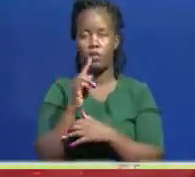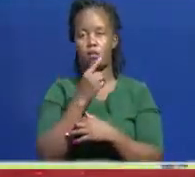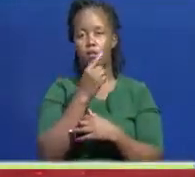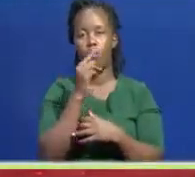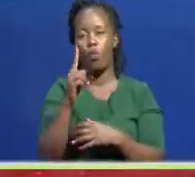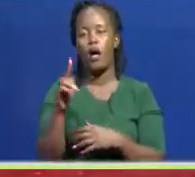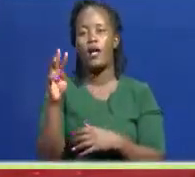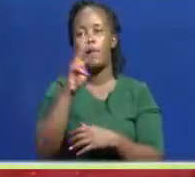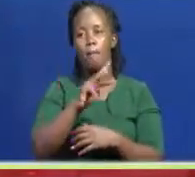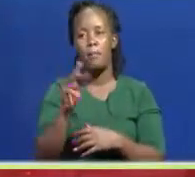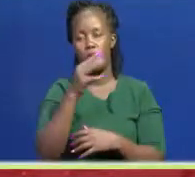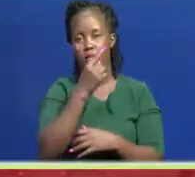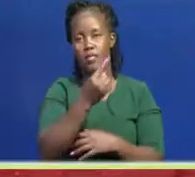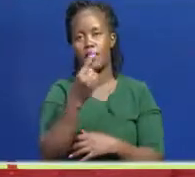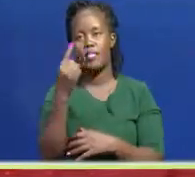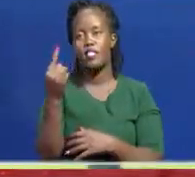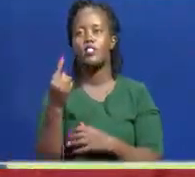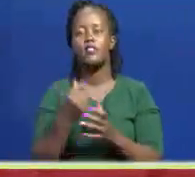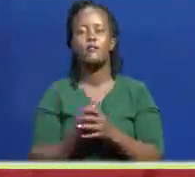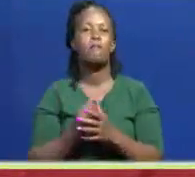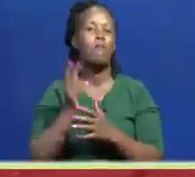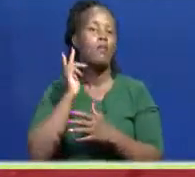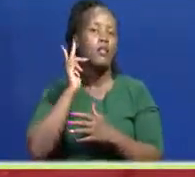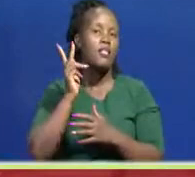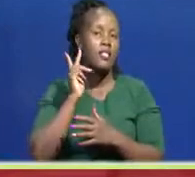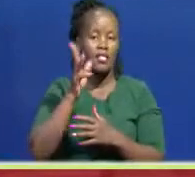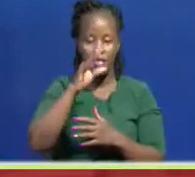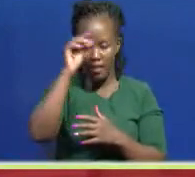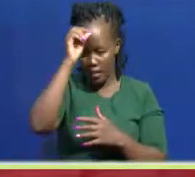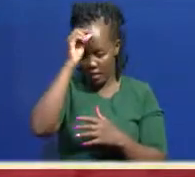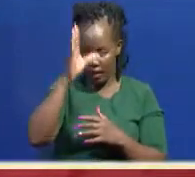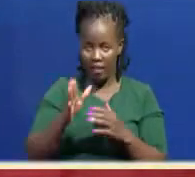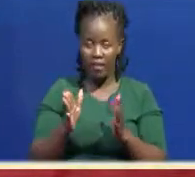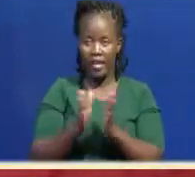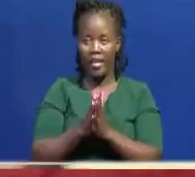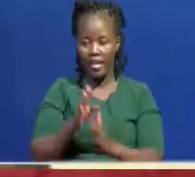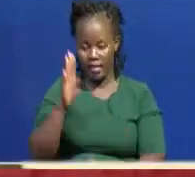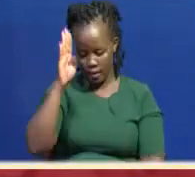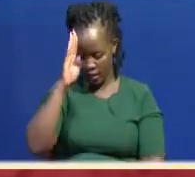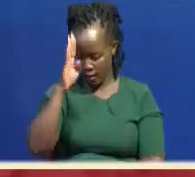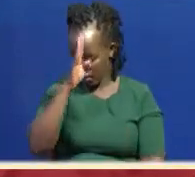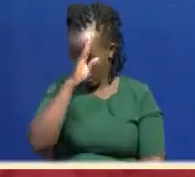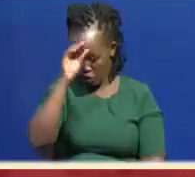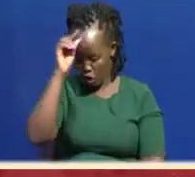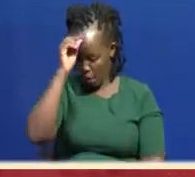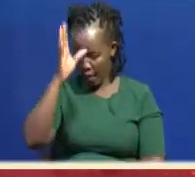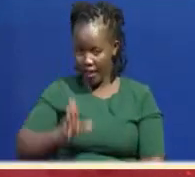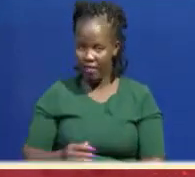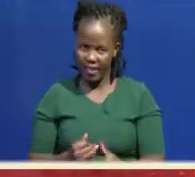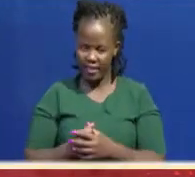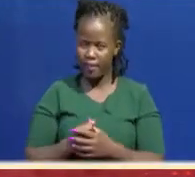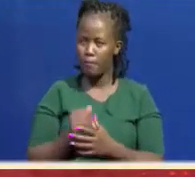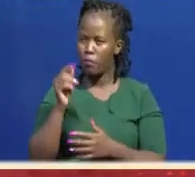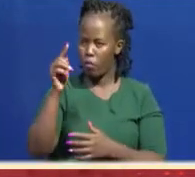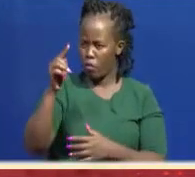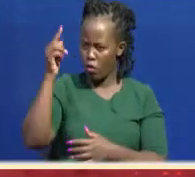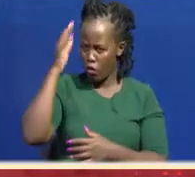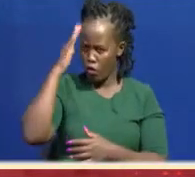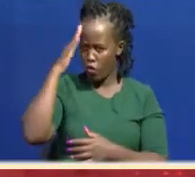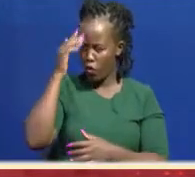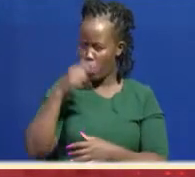each from Kisii Governor Simba Arati and Bungoma Governor Kenneth Lusaka. Si mnajua mimi ni ule jamaa?